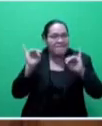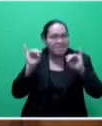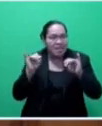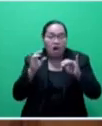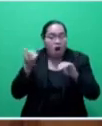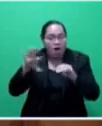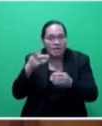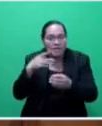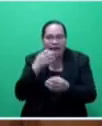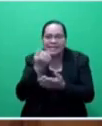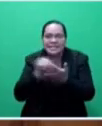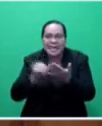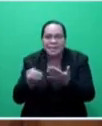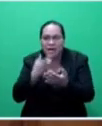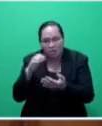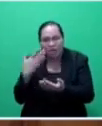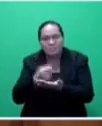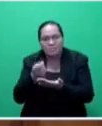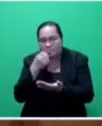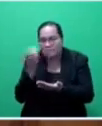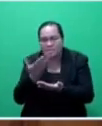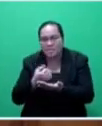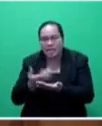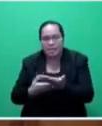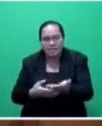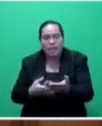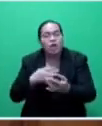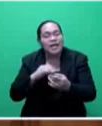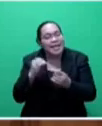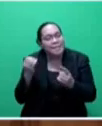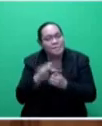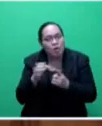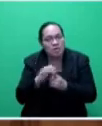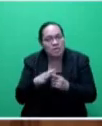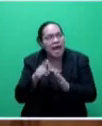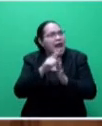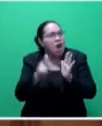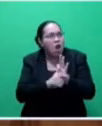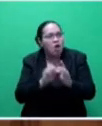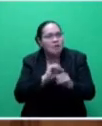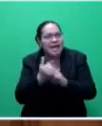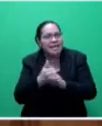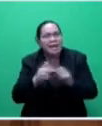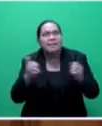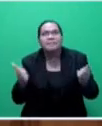statement, then it is important. And law societies in many countries,